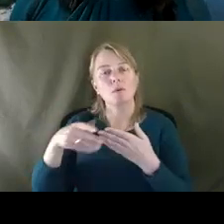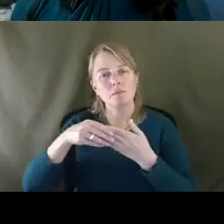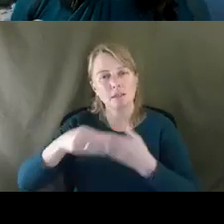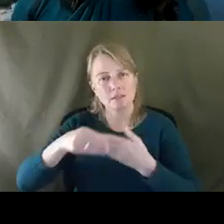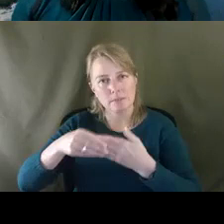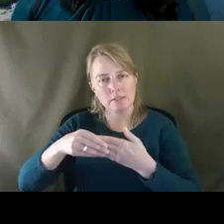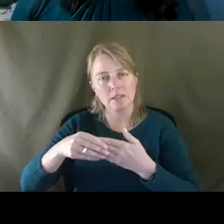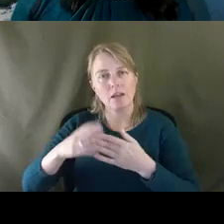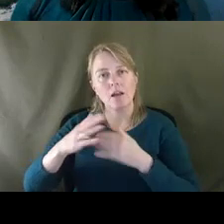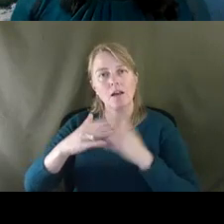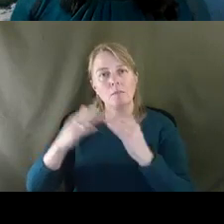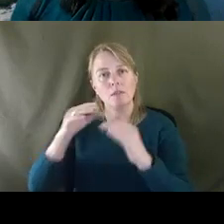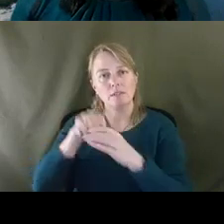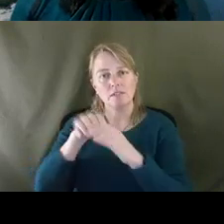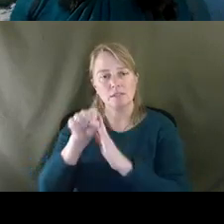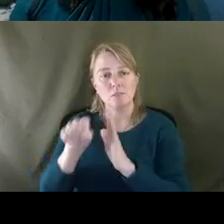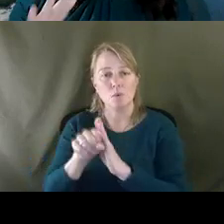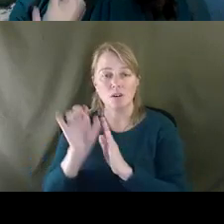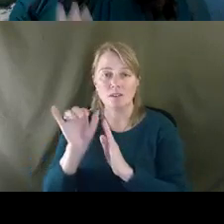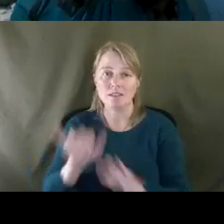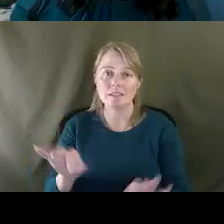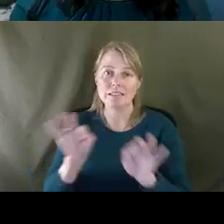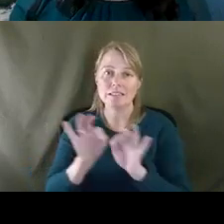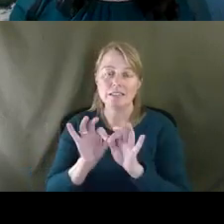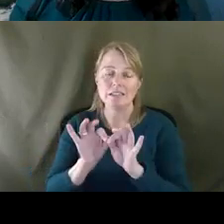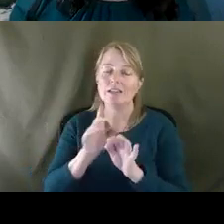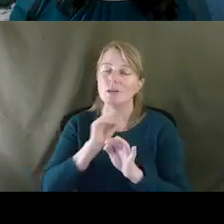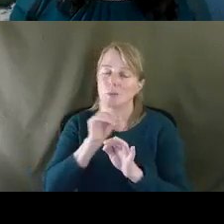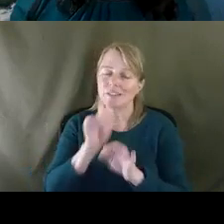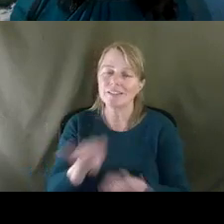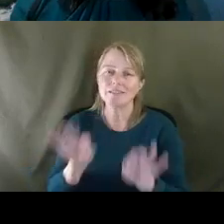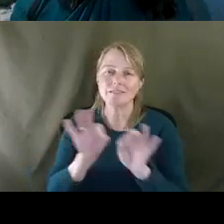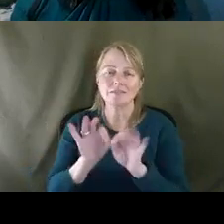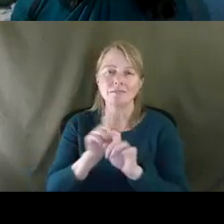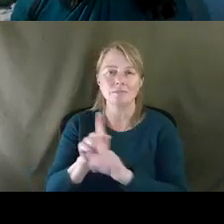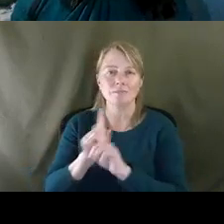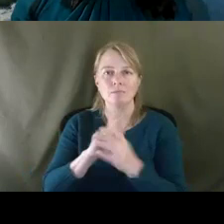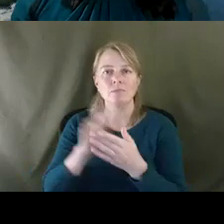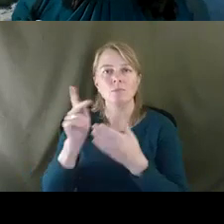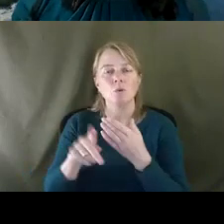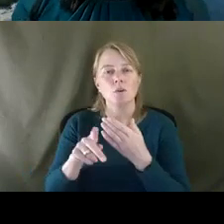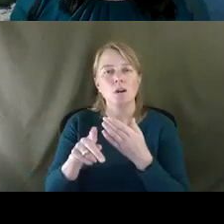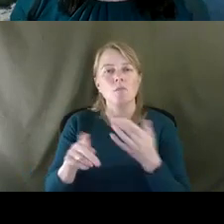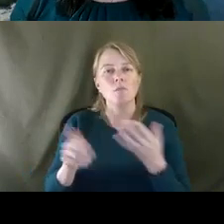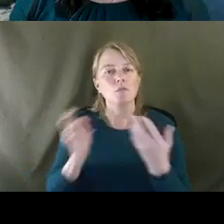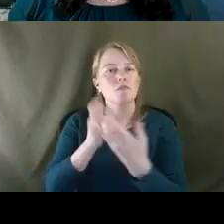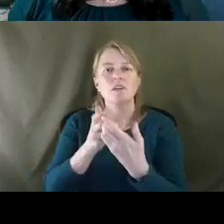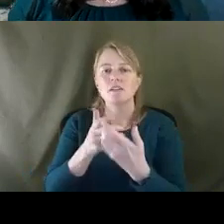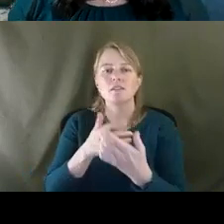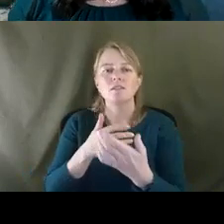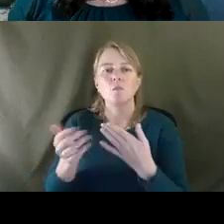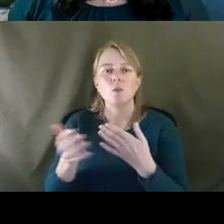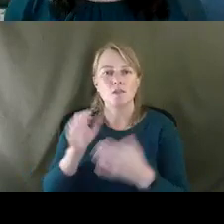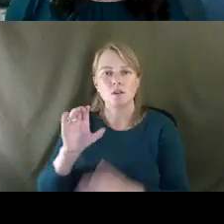and built-in support as being key. It is vital that mentorship programs be molded to fit what everyone in the cohort